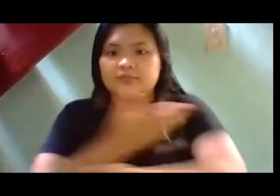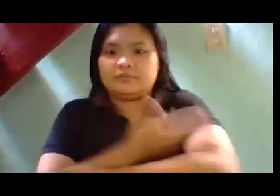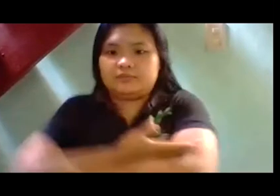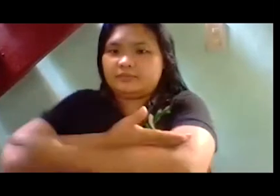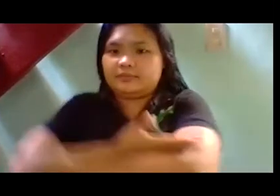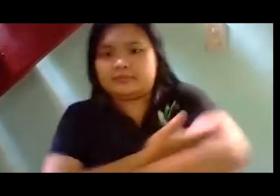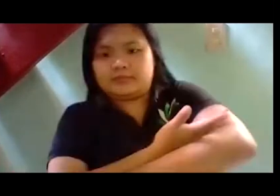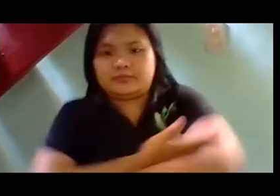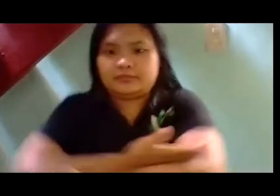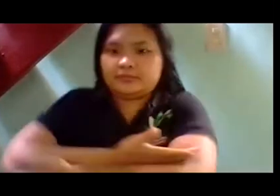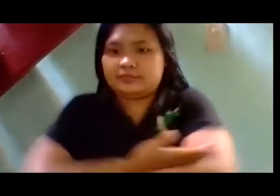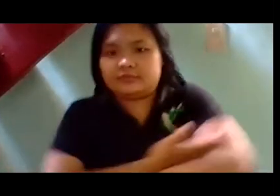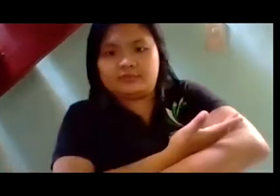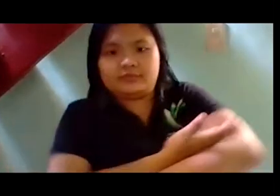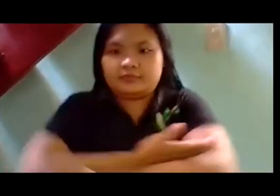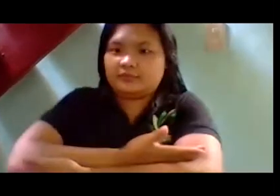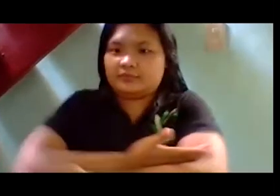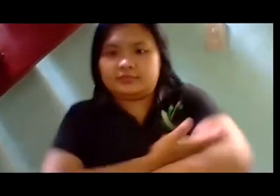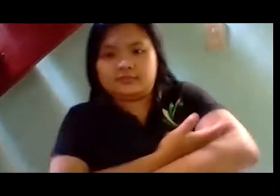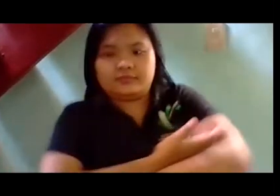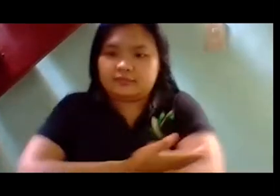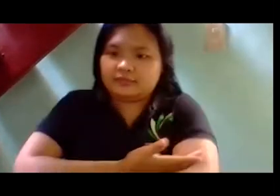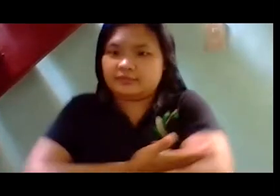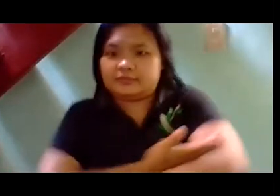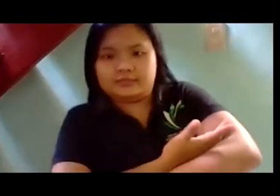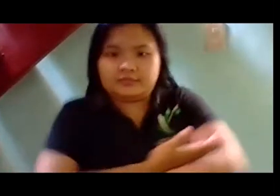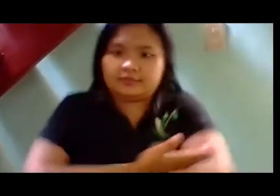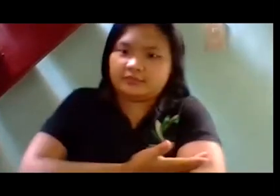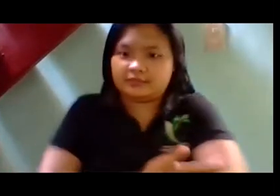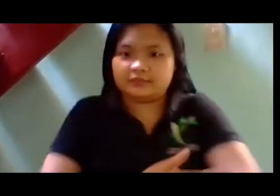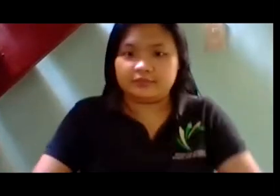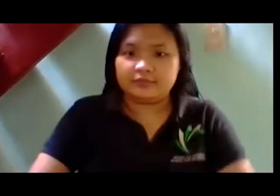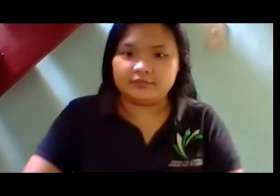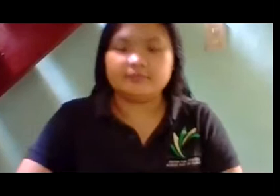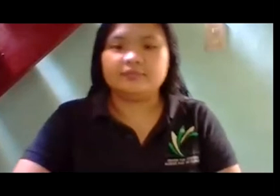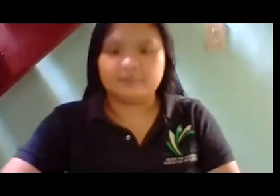Here we have person and baby. Okay.